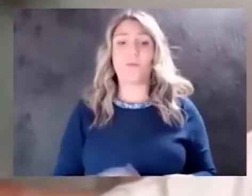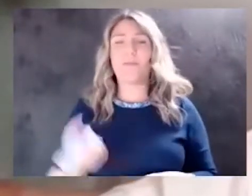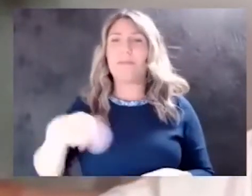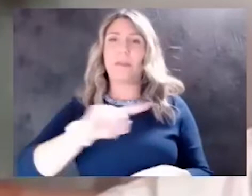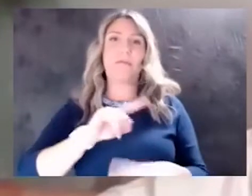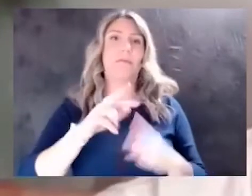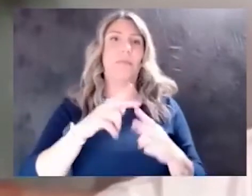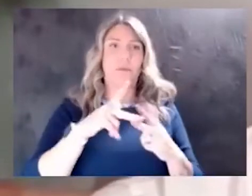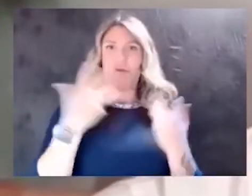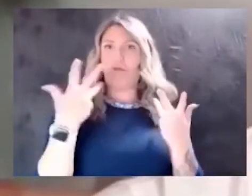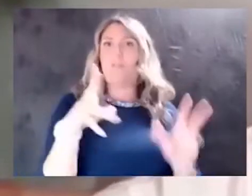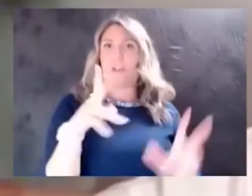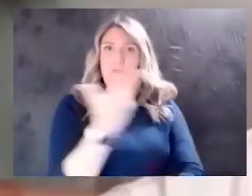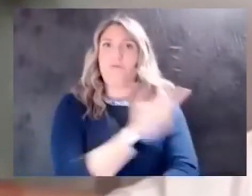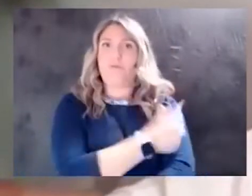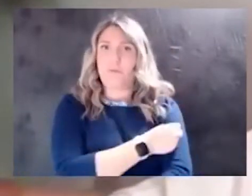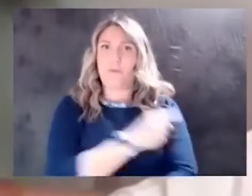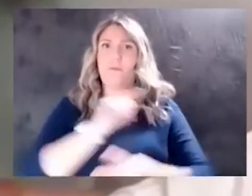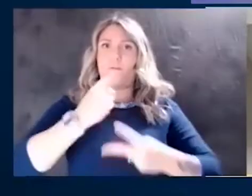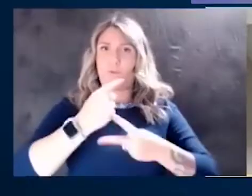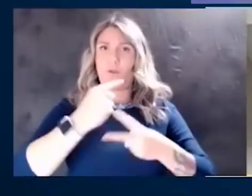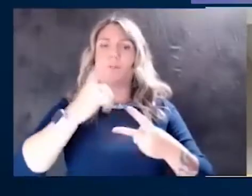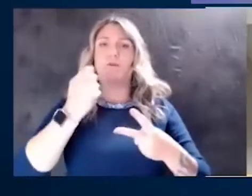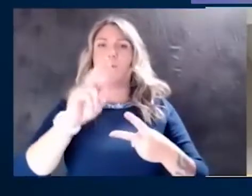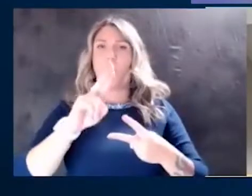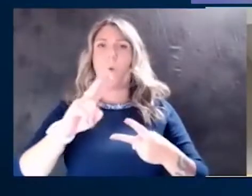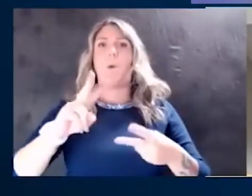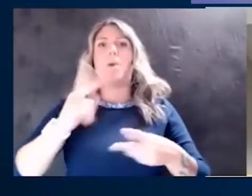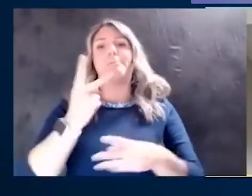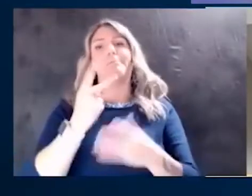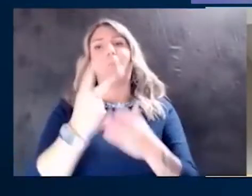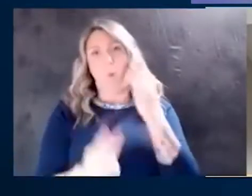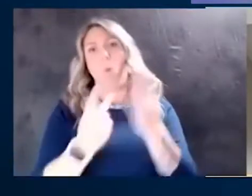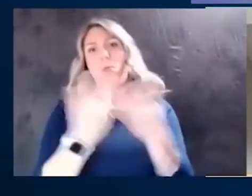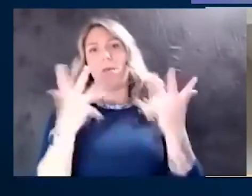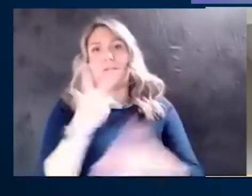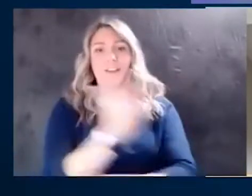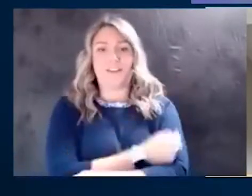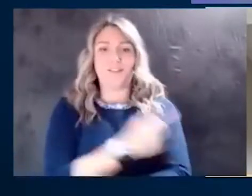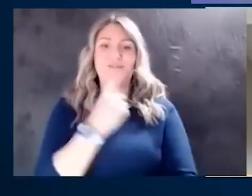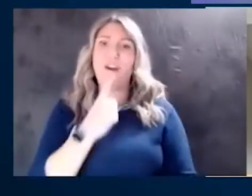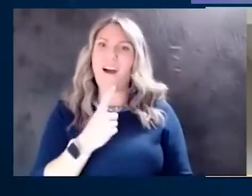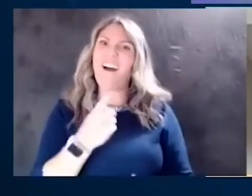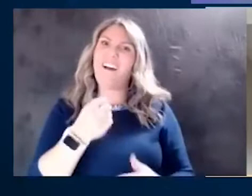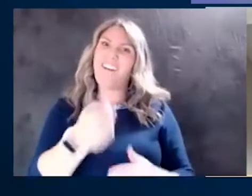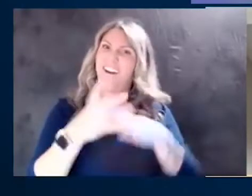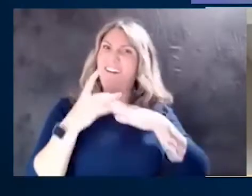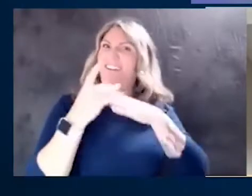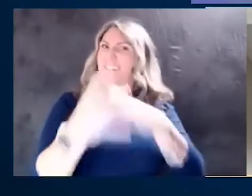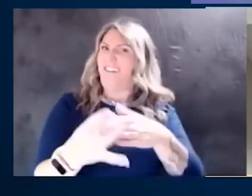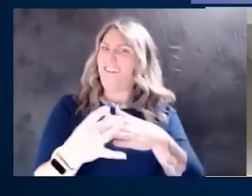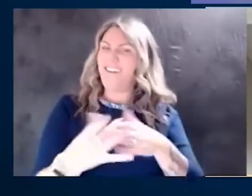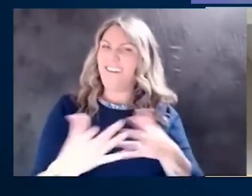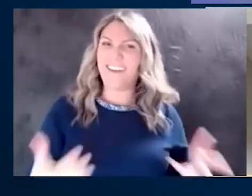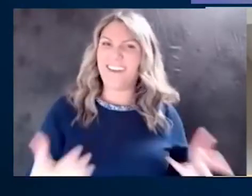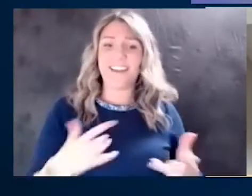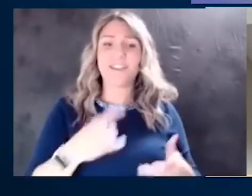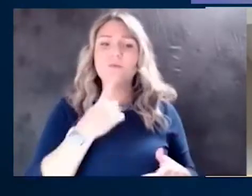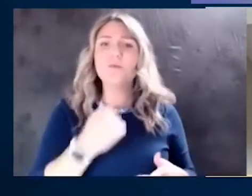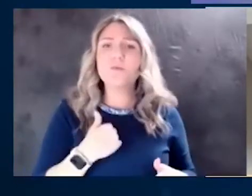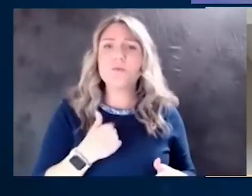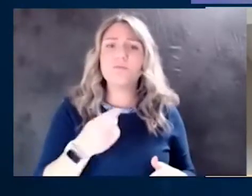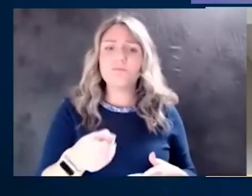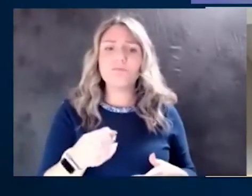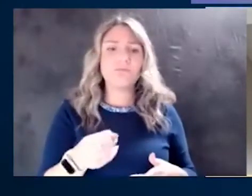their first one or got fully vaccinated. Outstanding. Be the force. Well done. And tell us a little bit. You said you didn't really have any